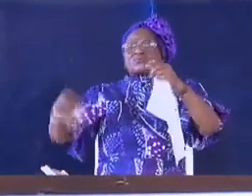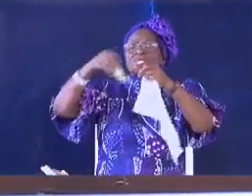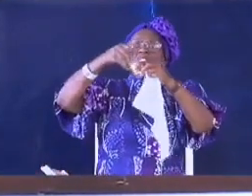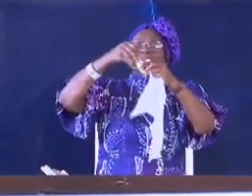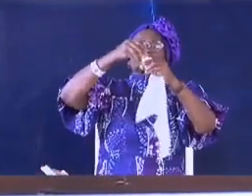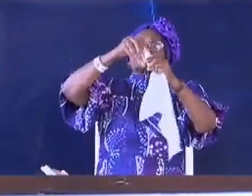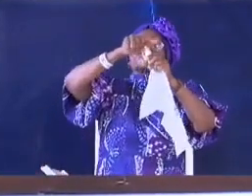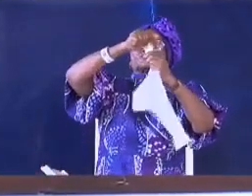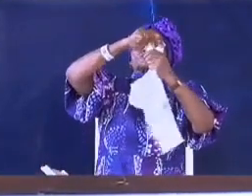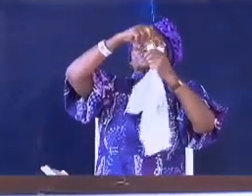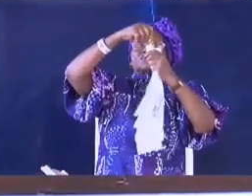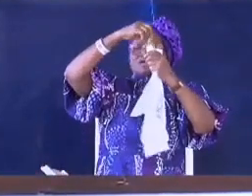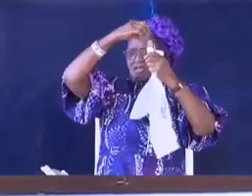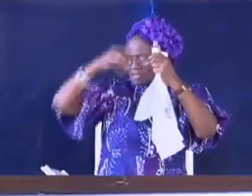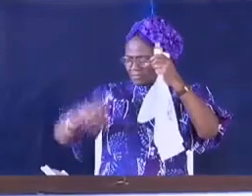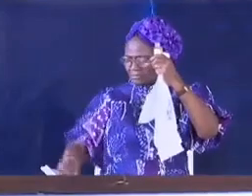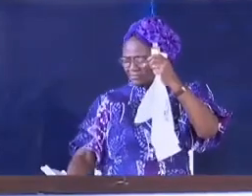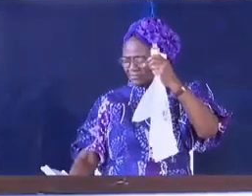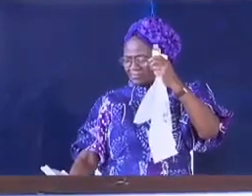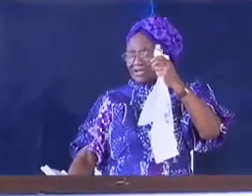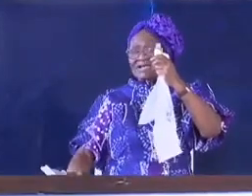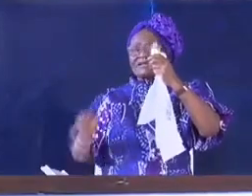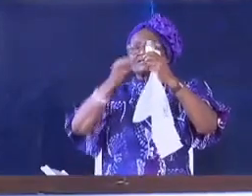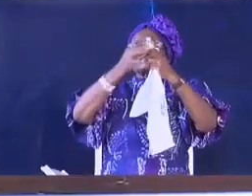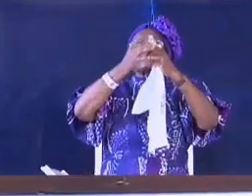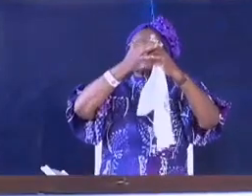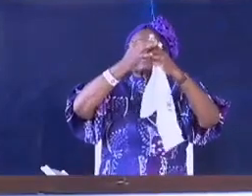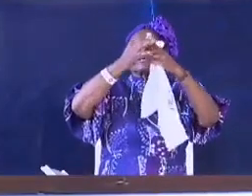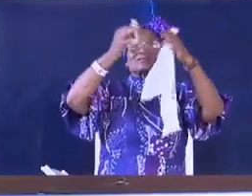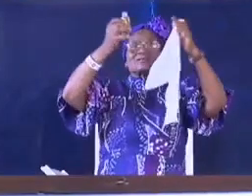Saturate them with your anointing.